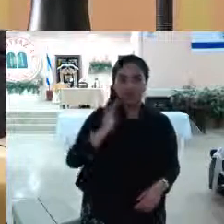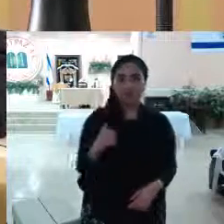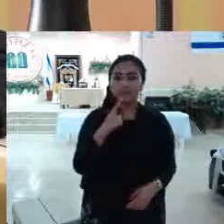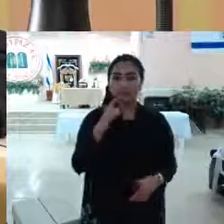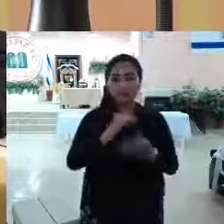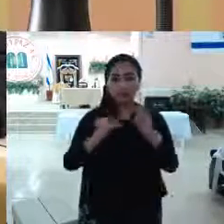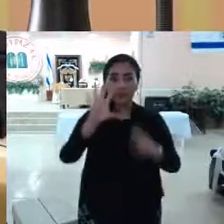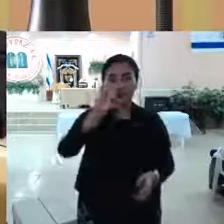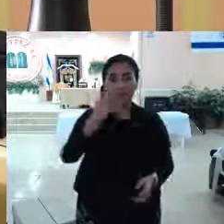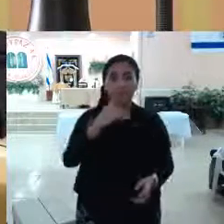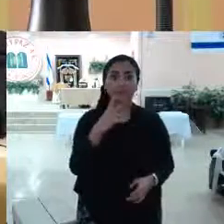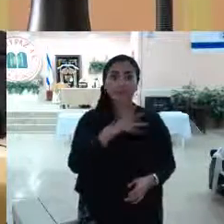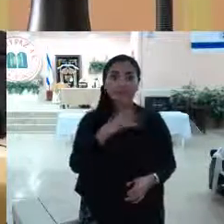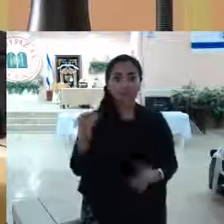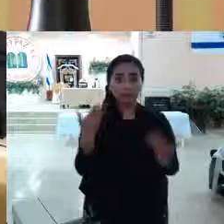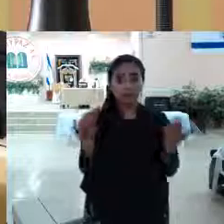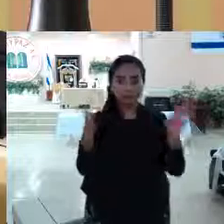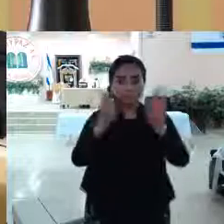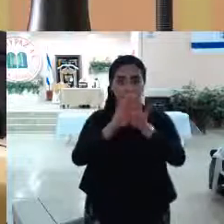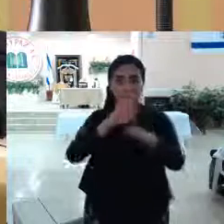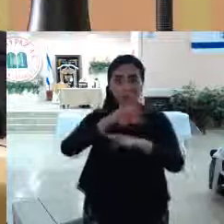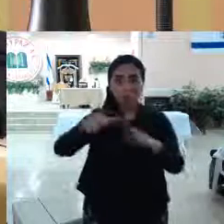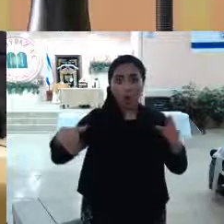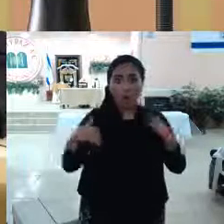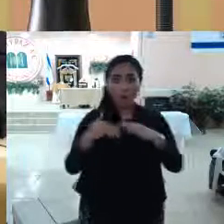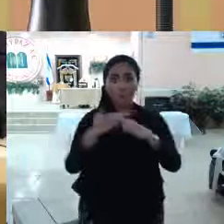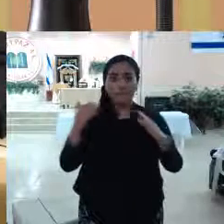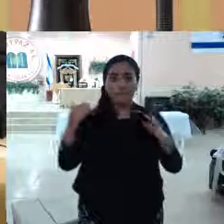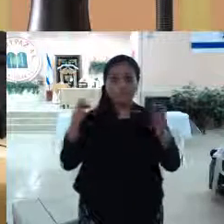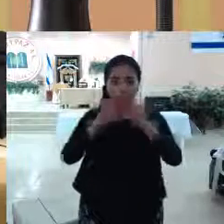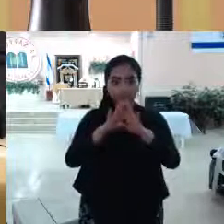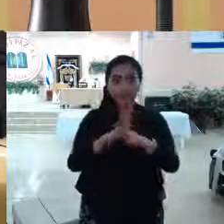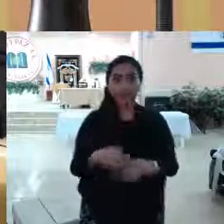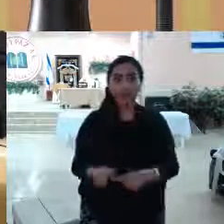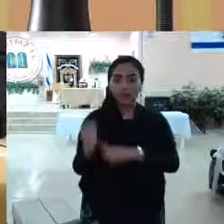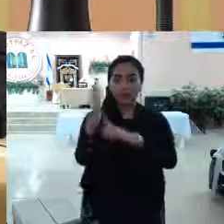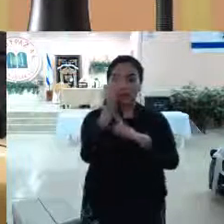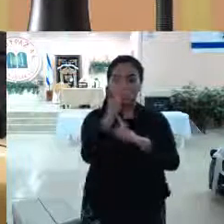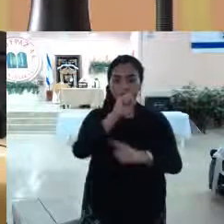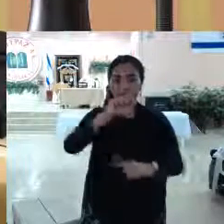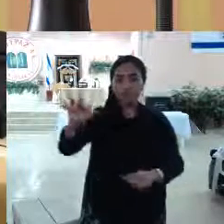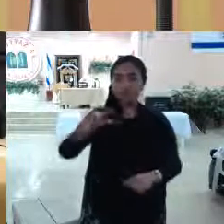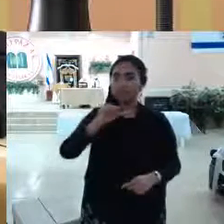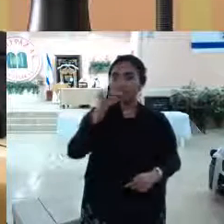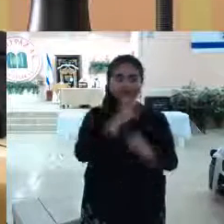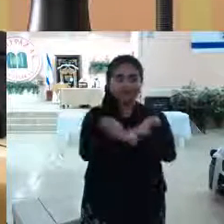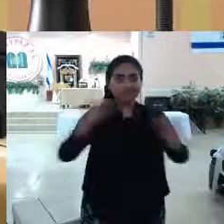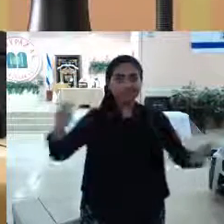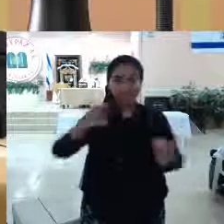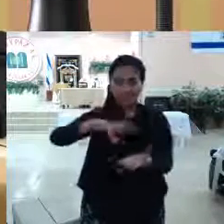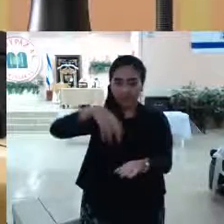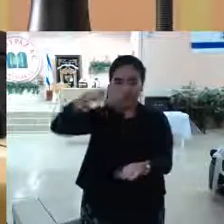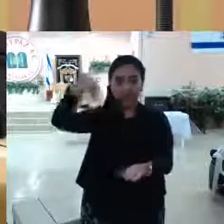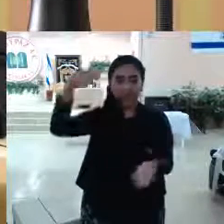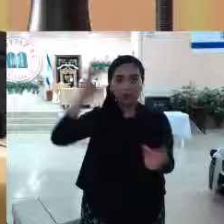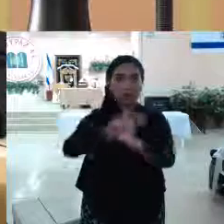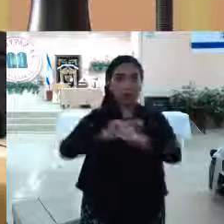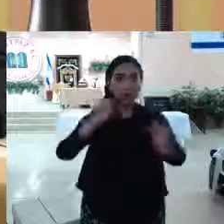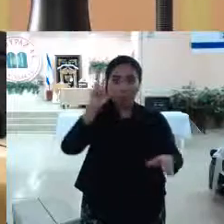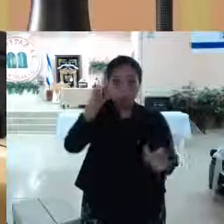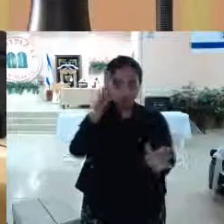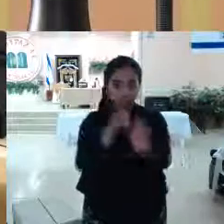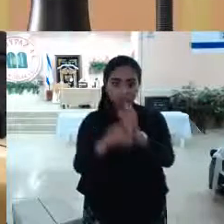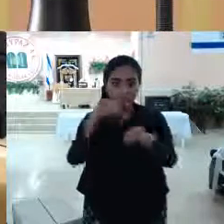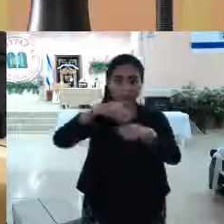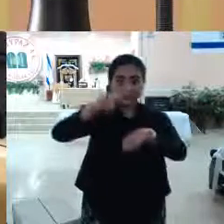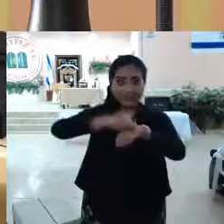el verso 7. Verse 7 y aún says, cerraron las puertas del pórtico y apagaron las lámparas, no quemaron incienso ni sacrificaron holocausto en el